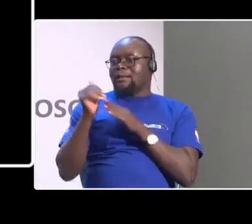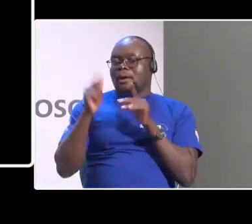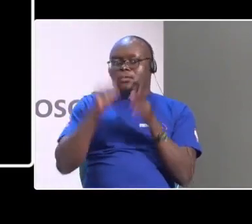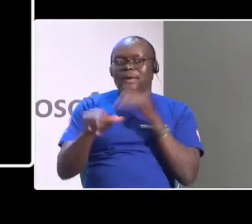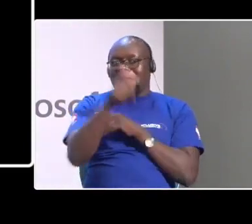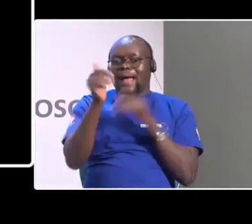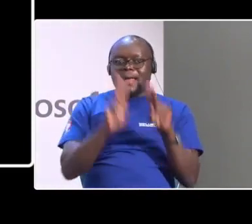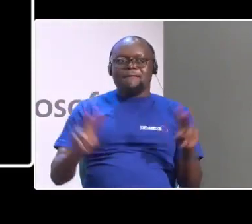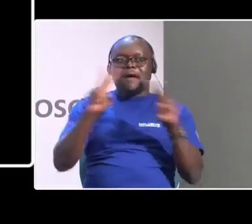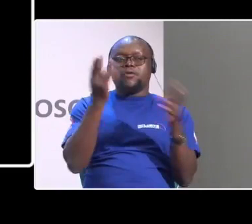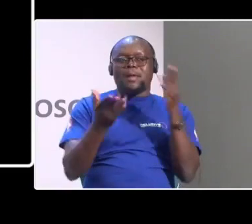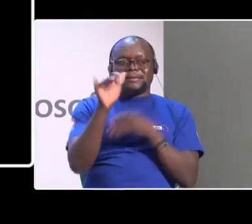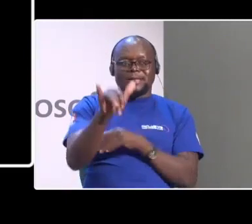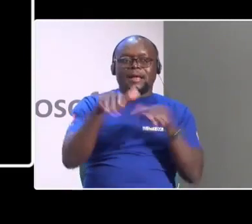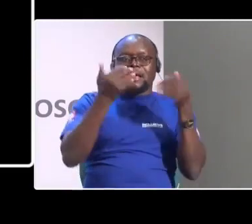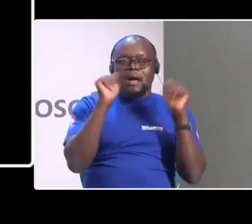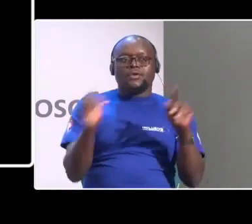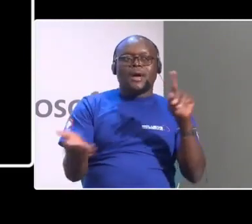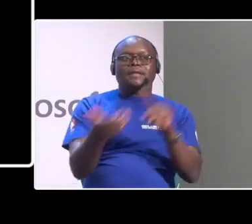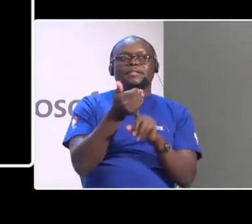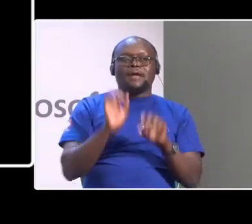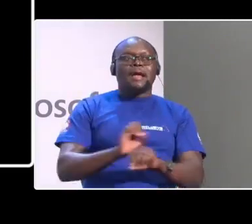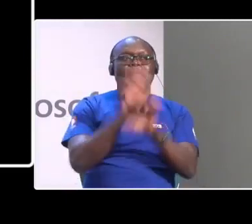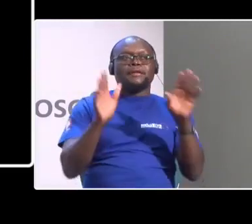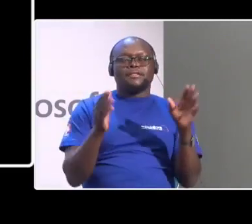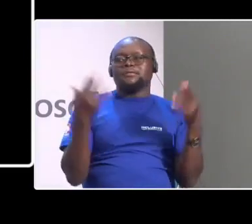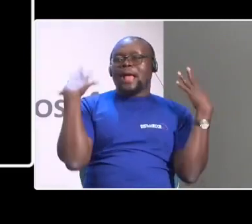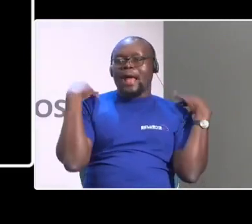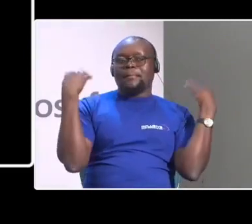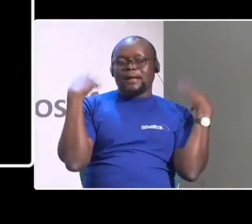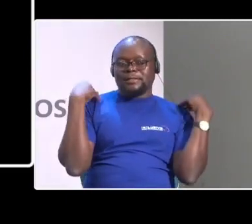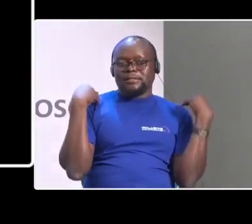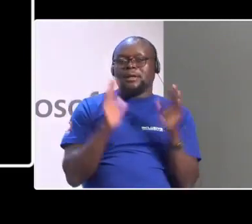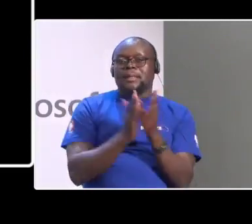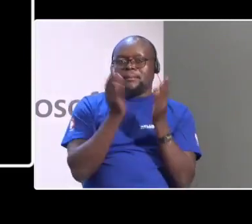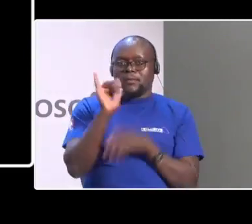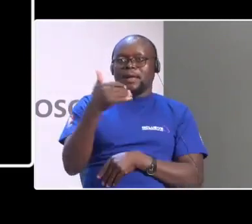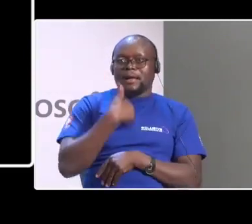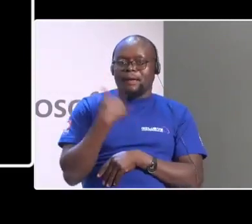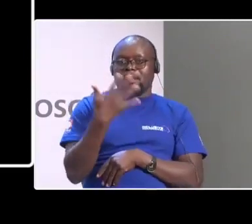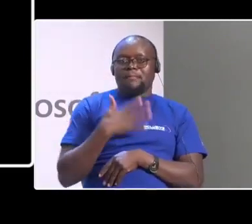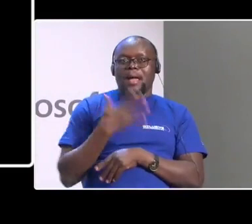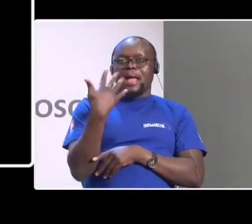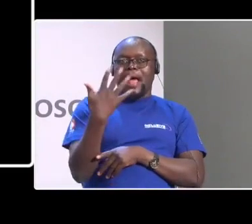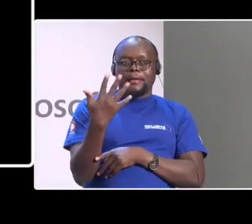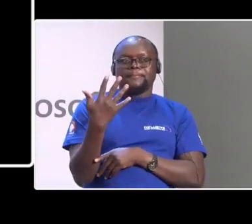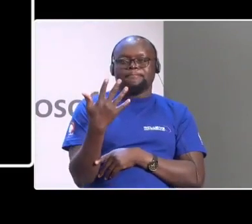values balance it? And how do you achieve clarity in practice? So the book that I have in my hand is a sort